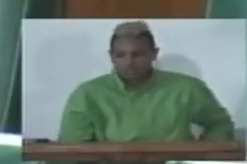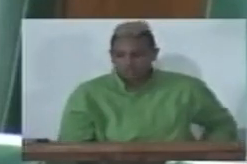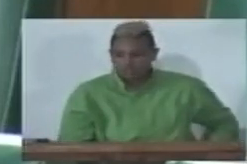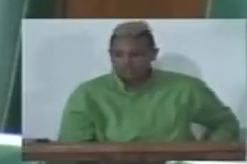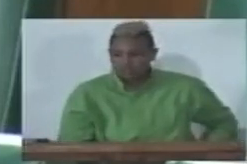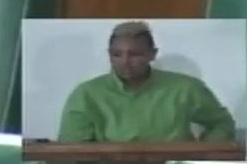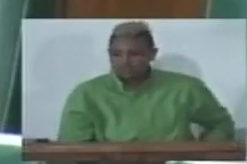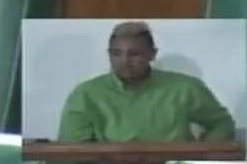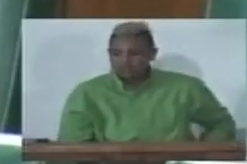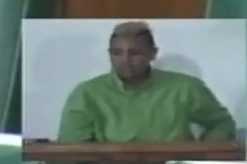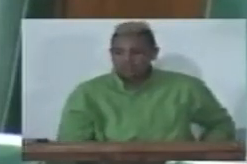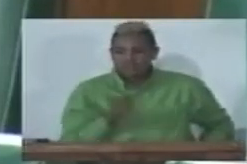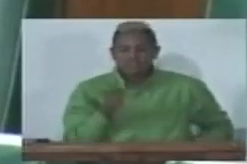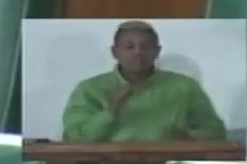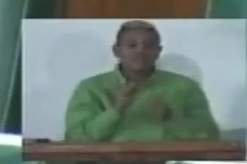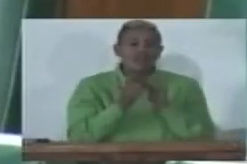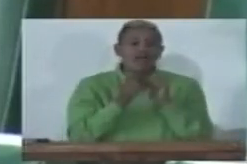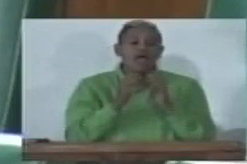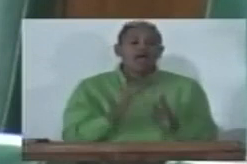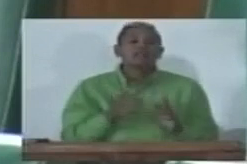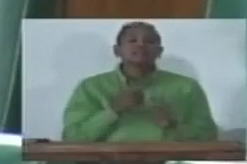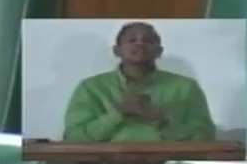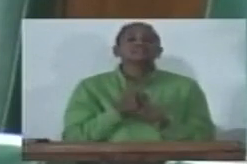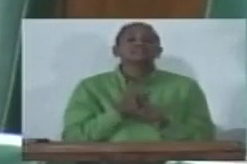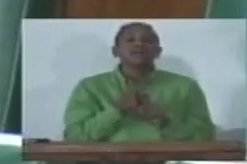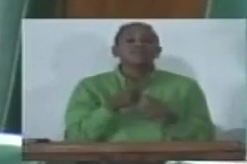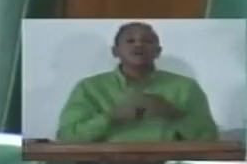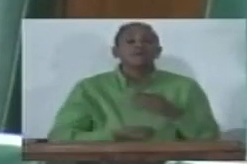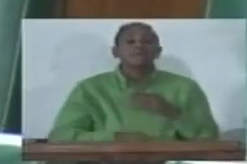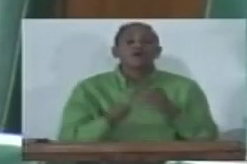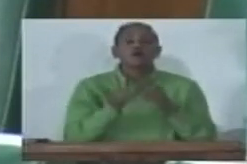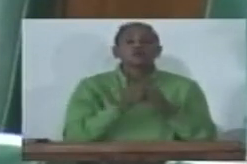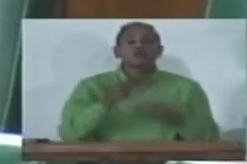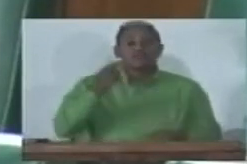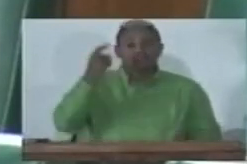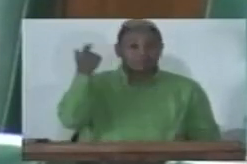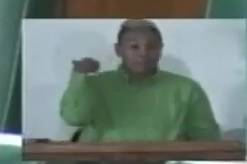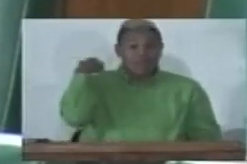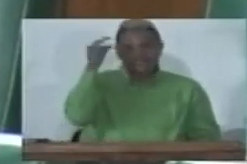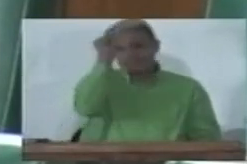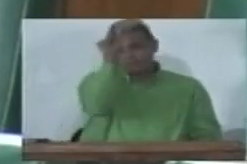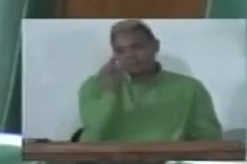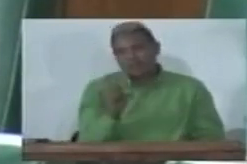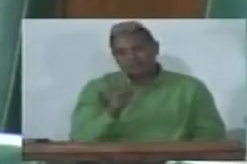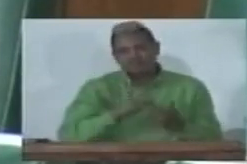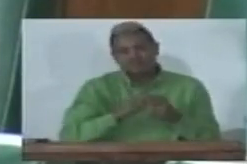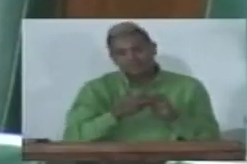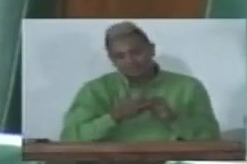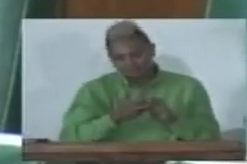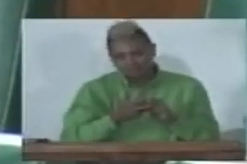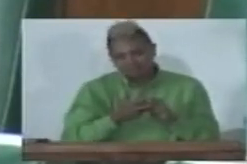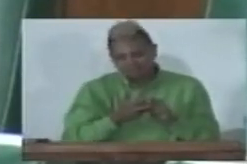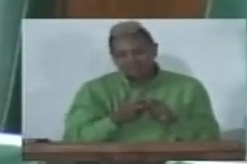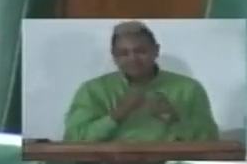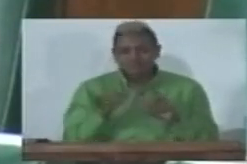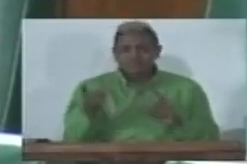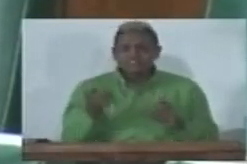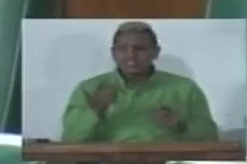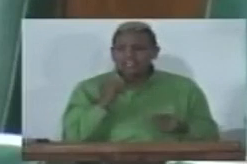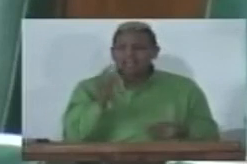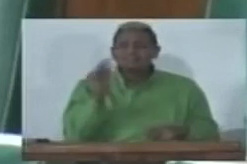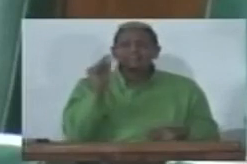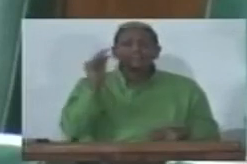He was an athlete that was born with a spinal defect. But he has a Guinness